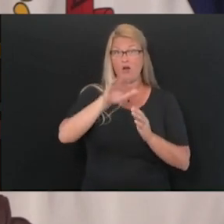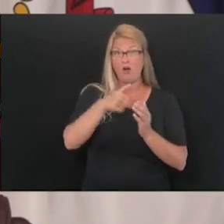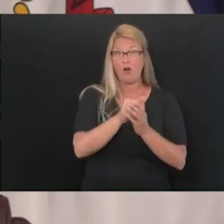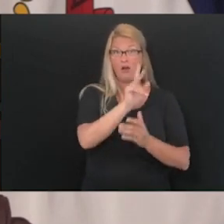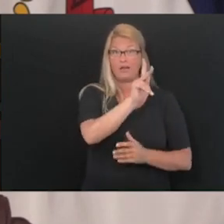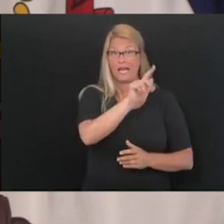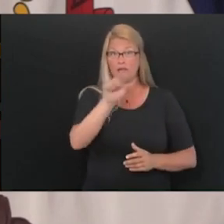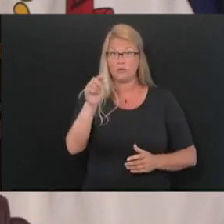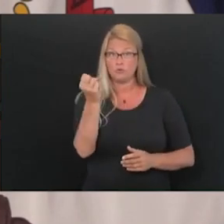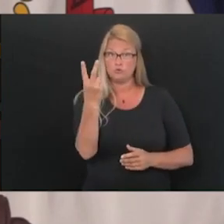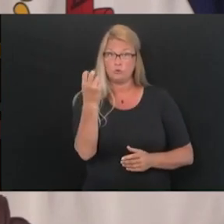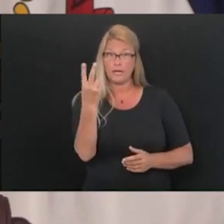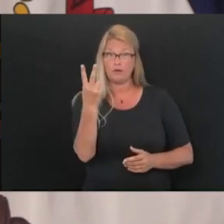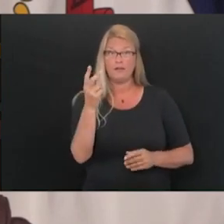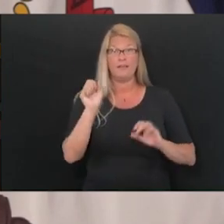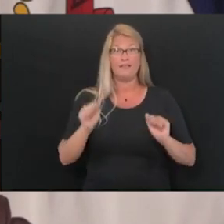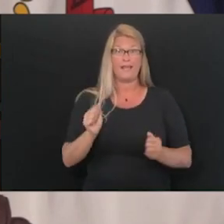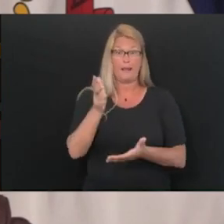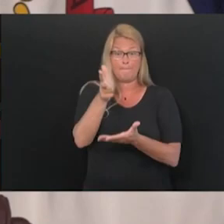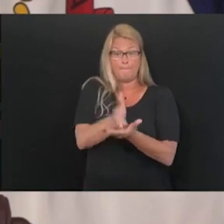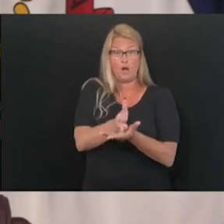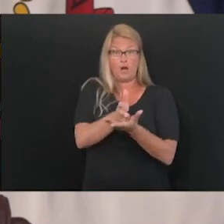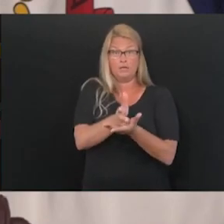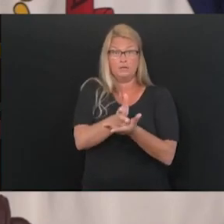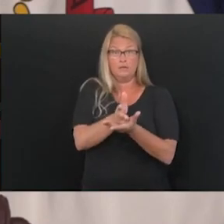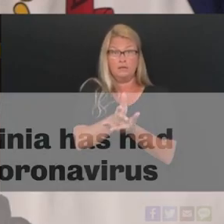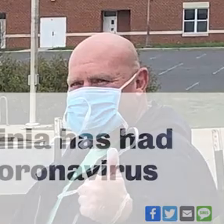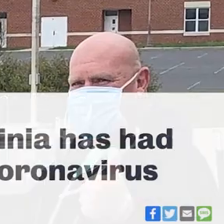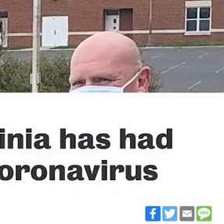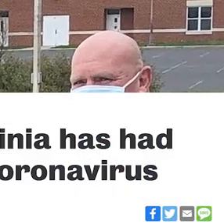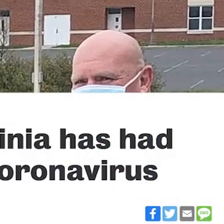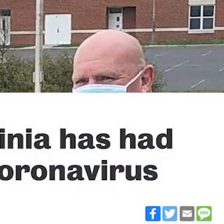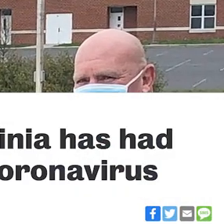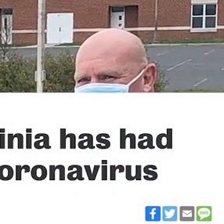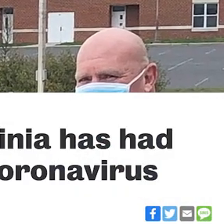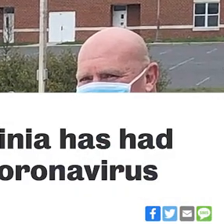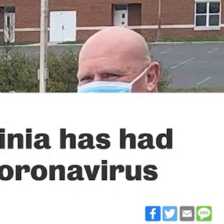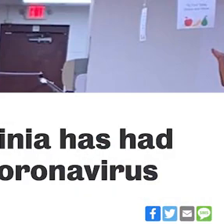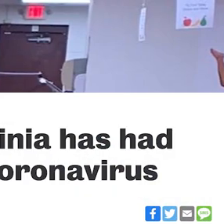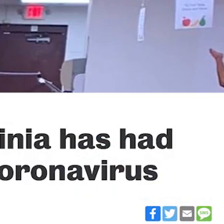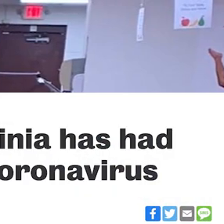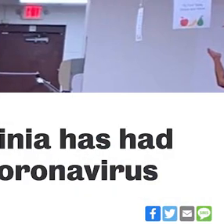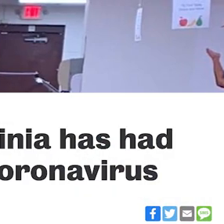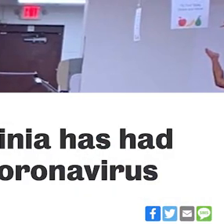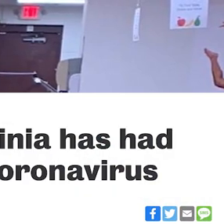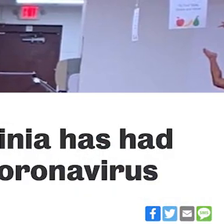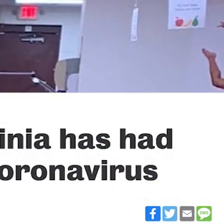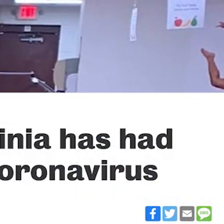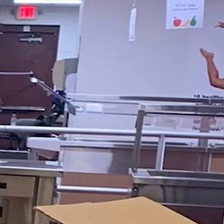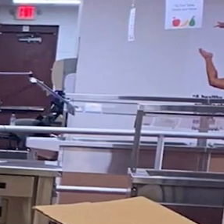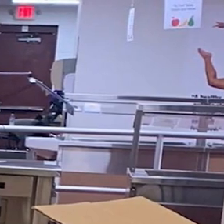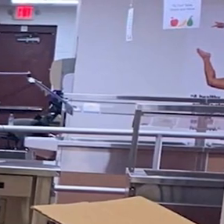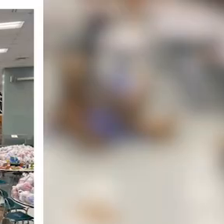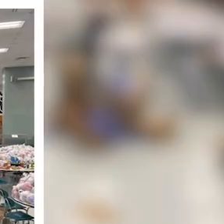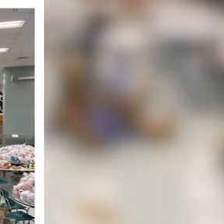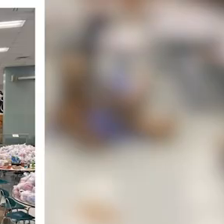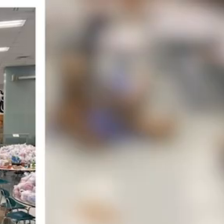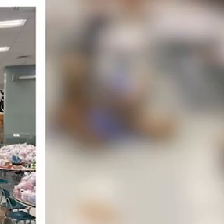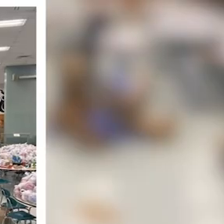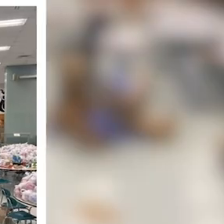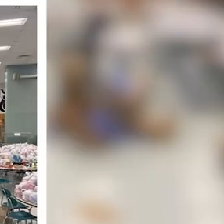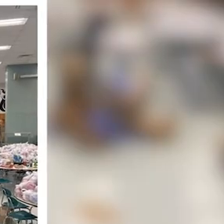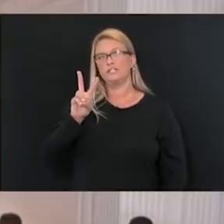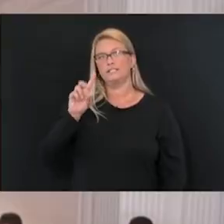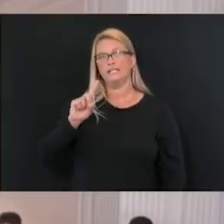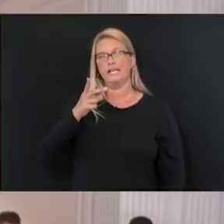where you can go to the parking lot there and do whatever and get on the internet. And 500 feeding sites that have provided millions of meals to kids.